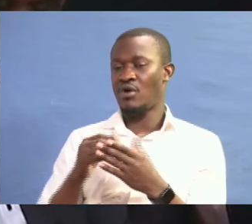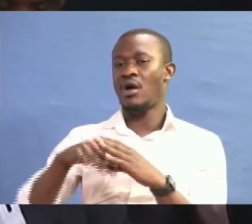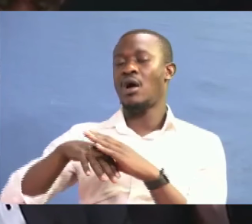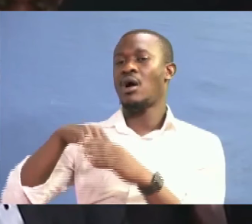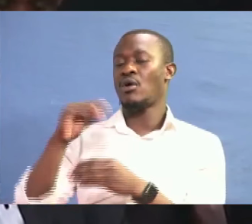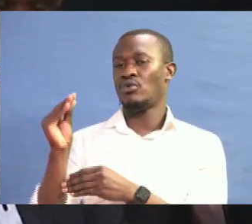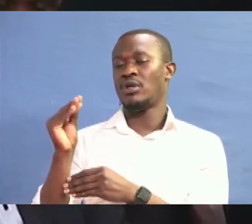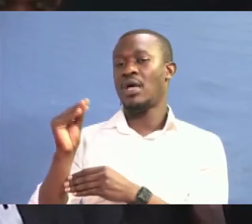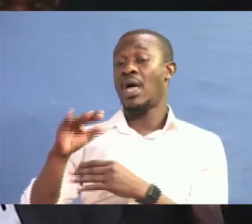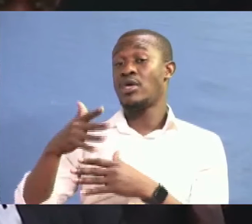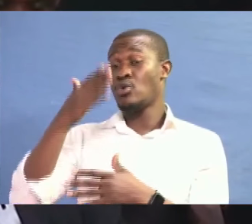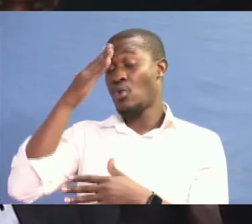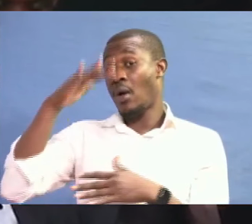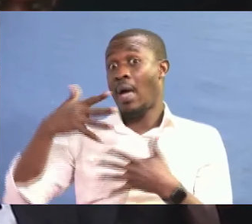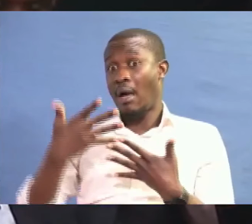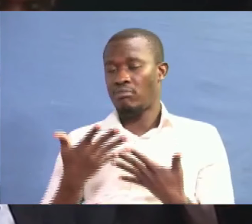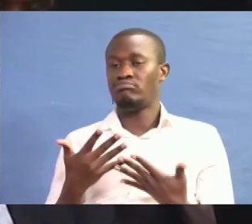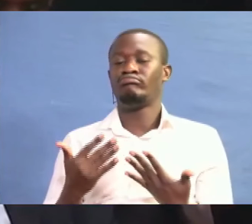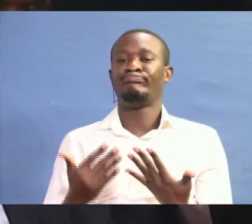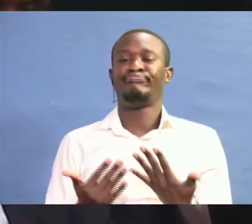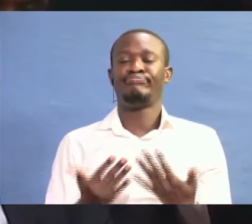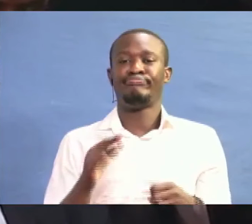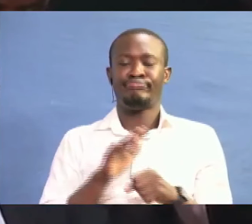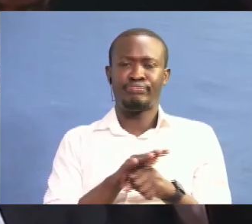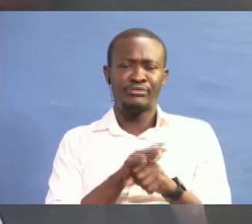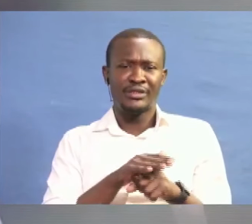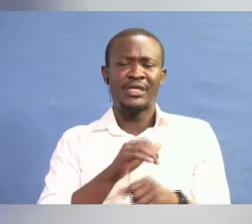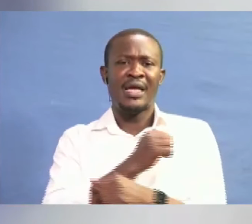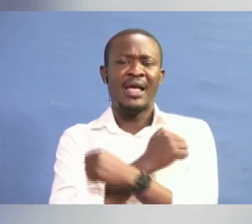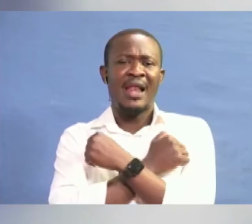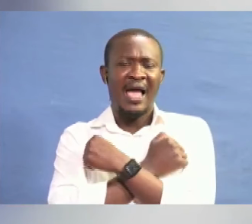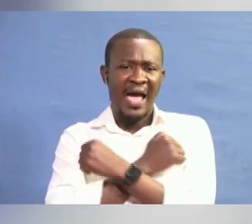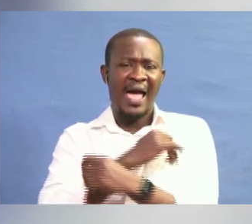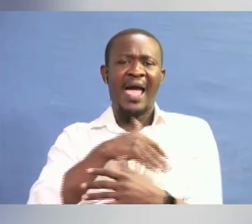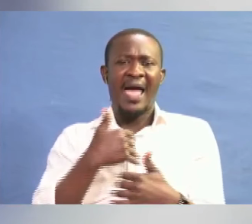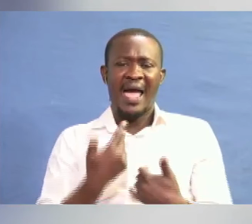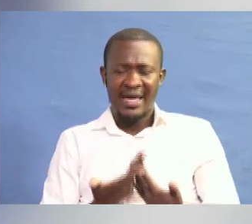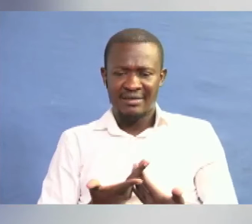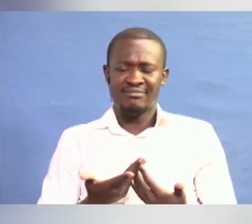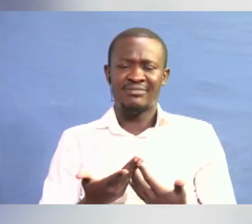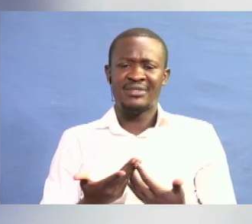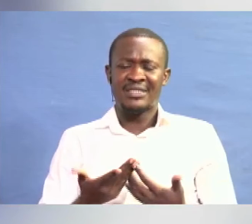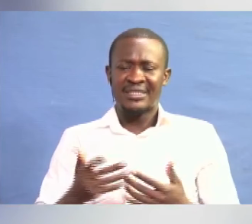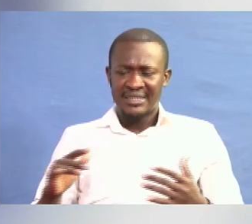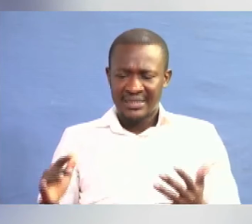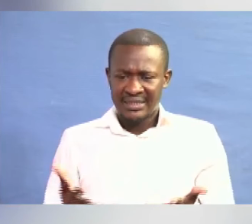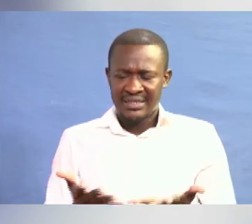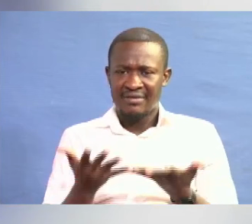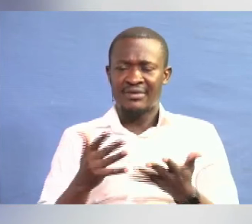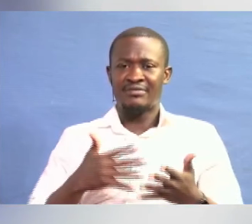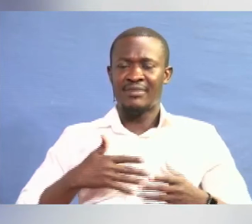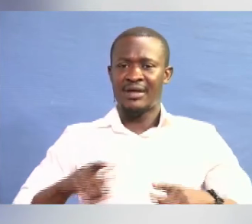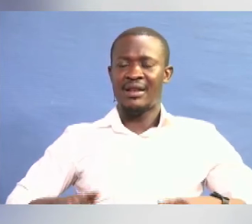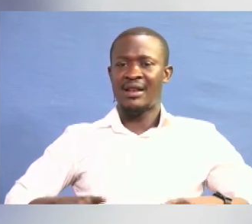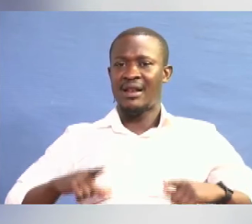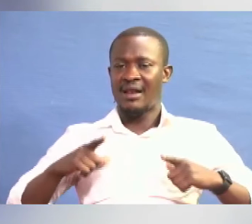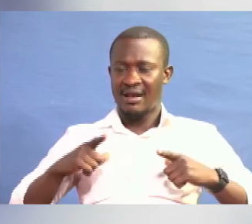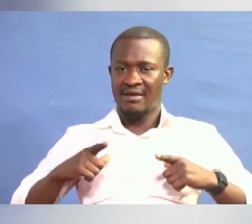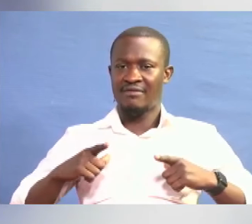know how much I loved you. I literally sacrificed my life to see you prosper.